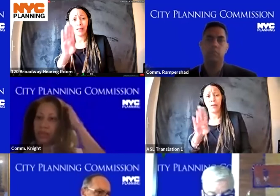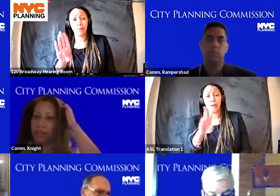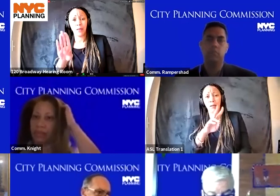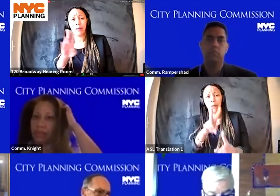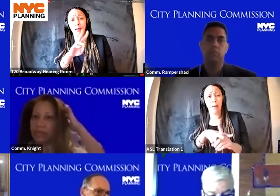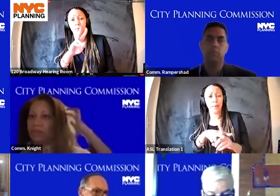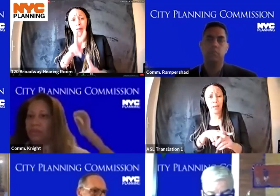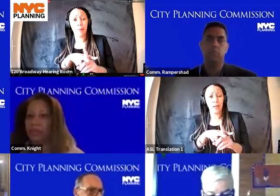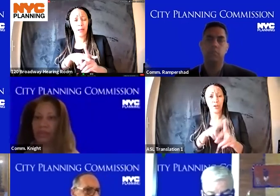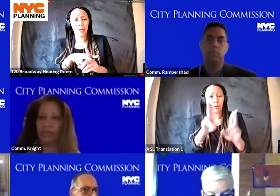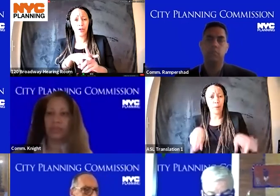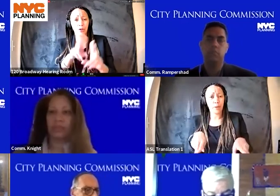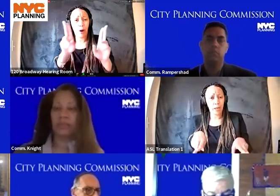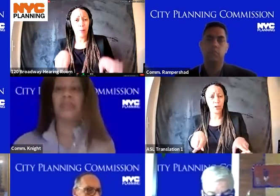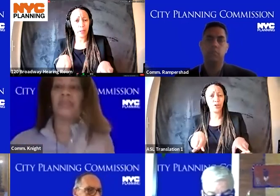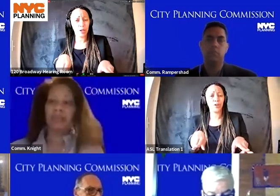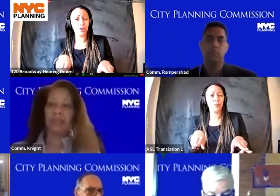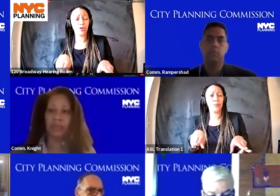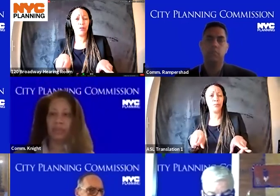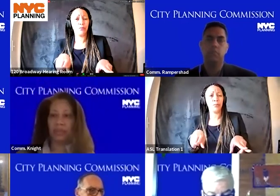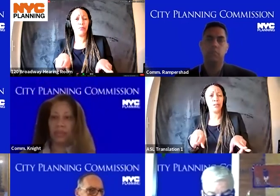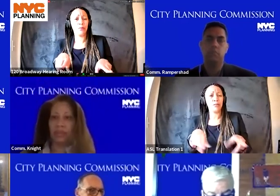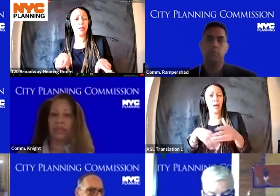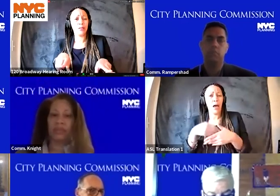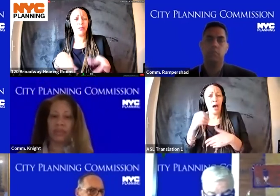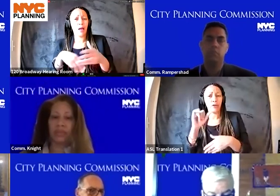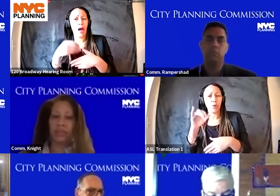out of scope in the context of this application. Is that correct, Ryan?